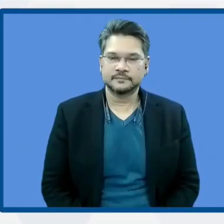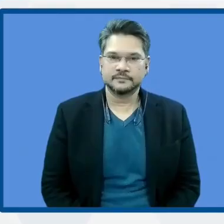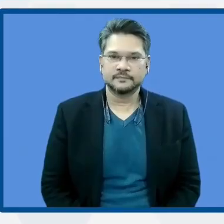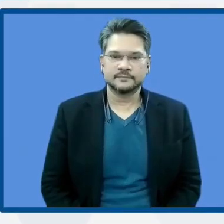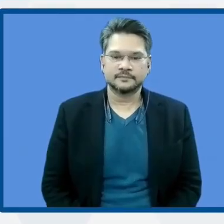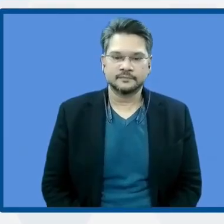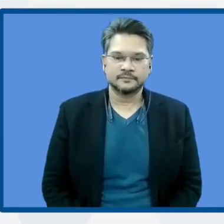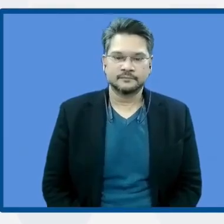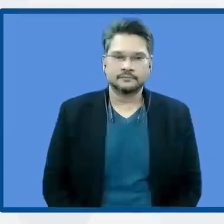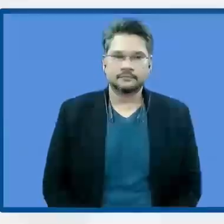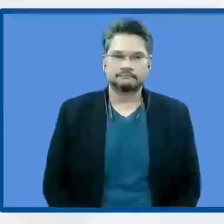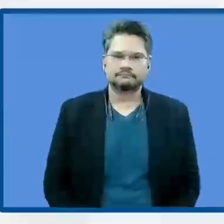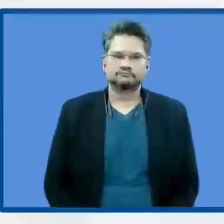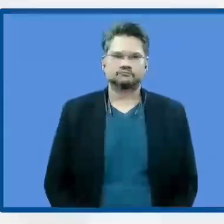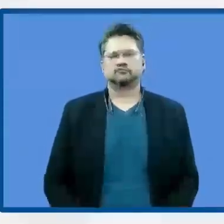Very briefly,